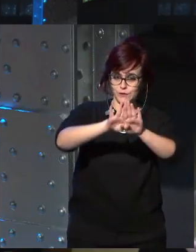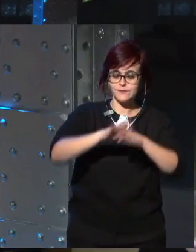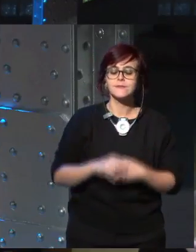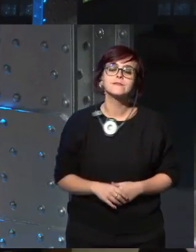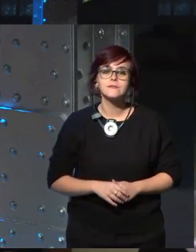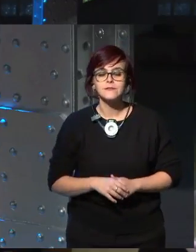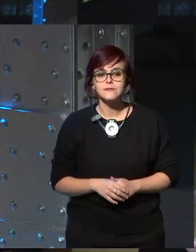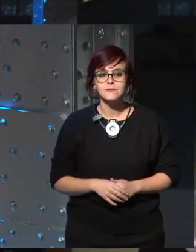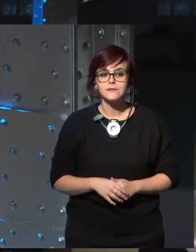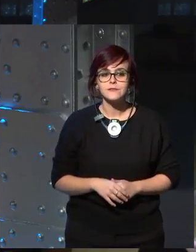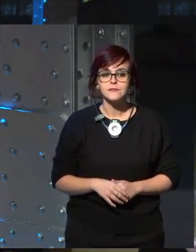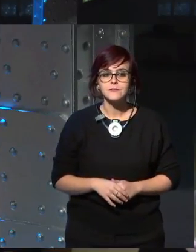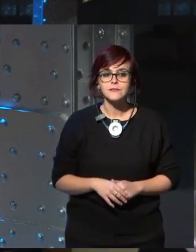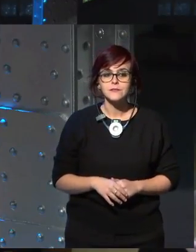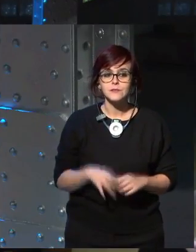evening.